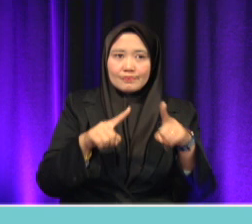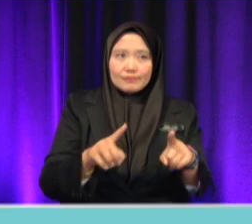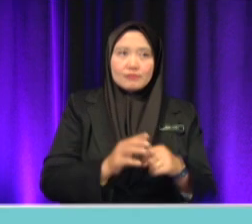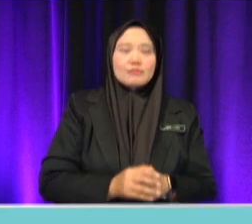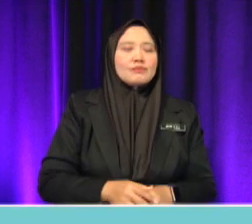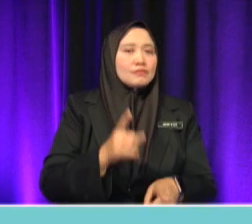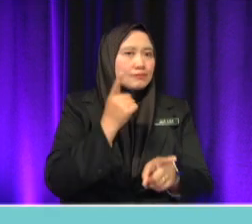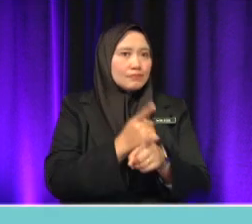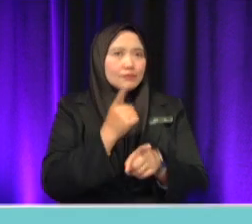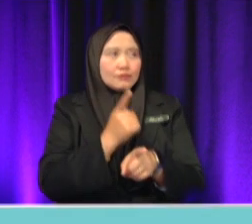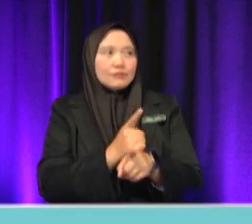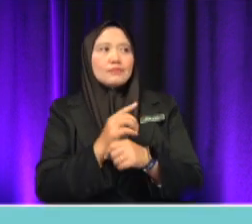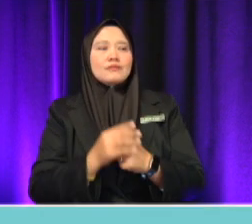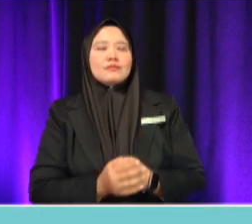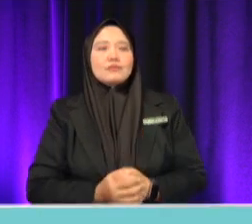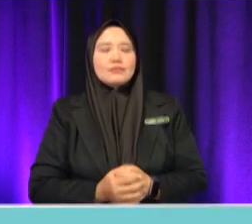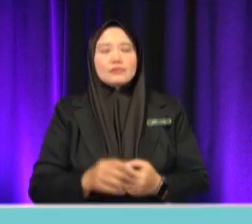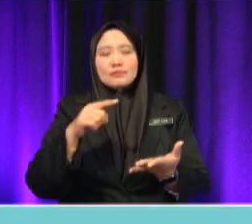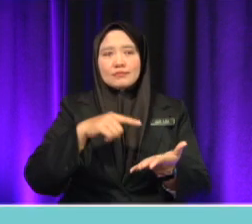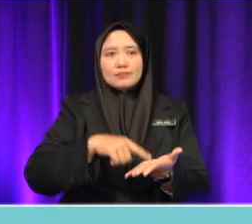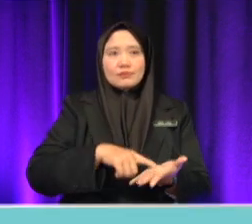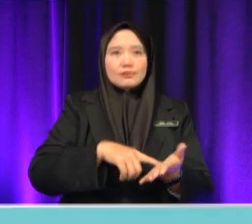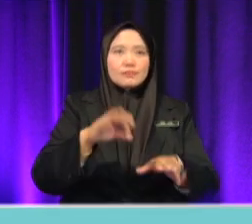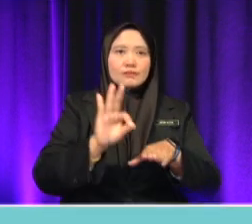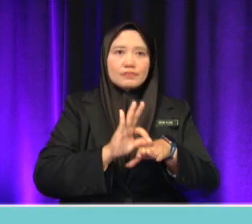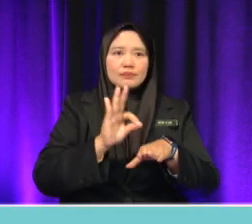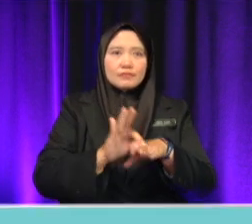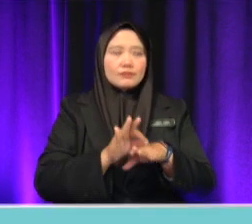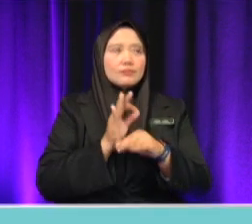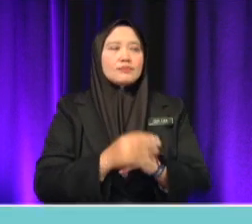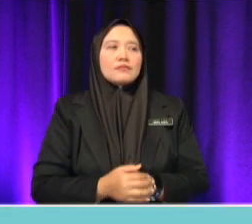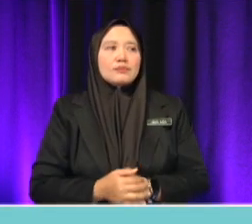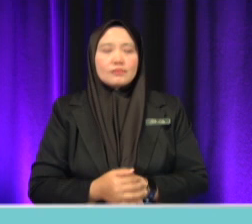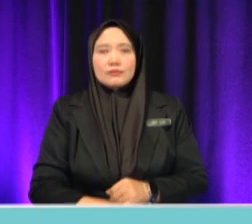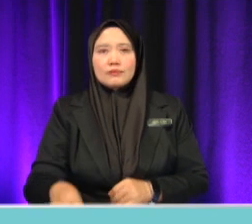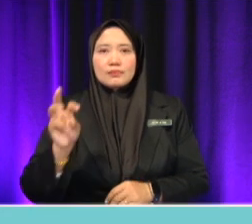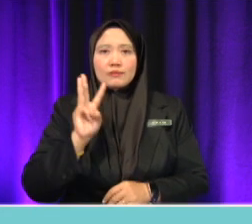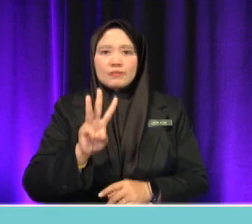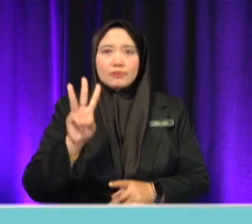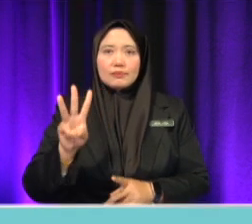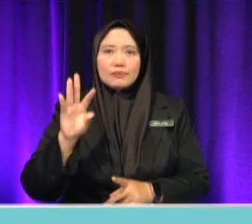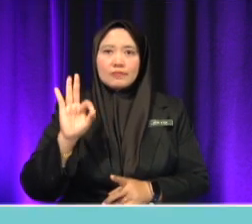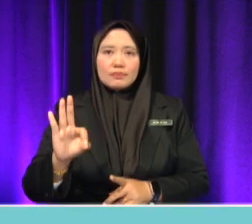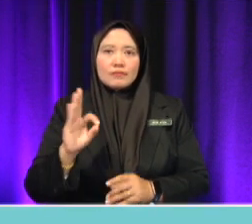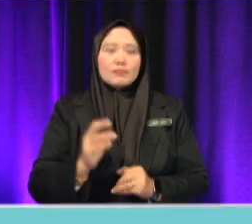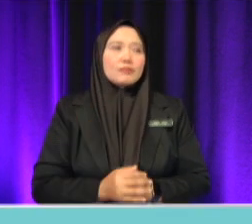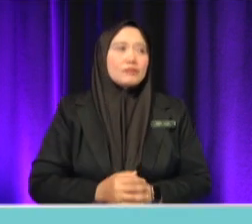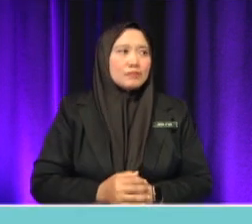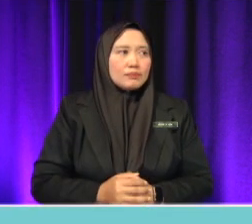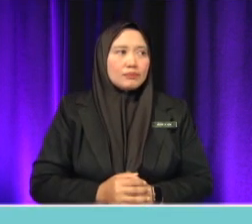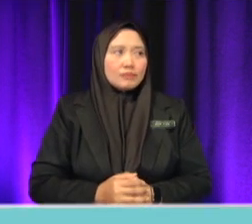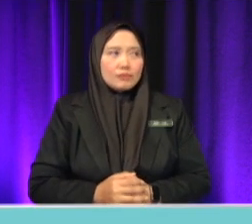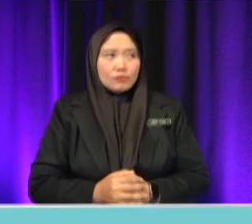Adriana. So it's to stop the degradation, meaning to become worse, the word degradation, of our